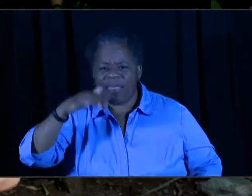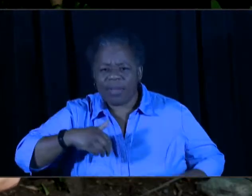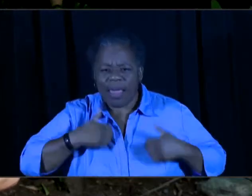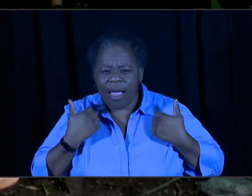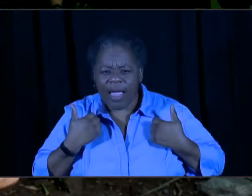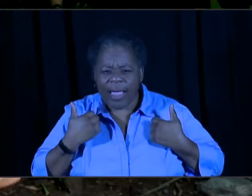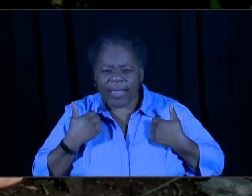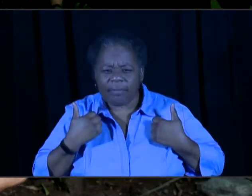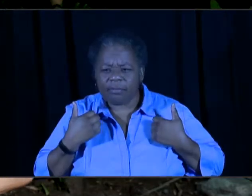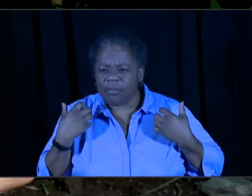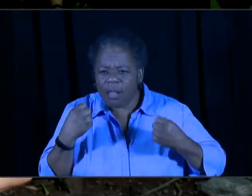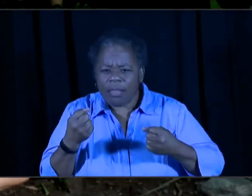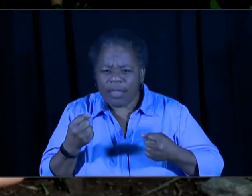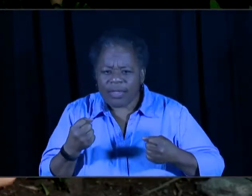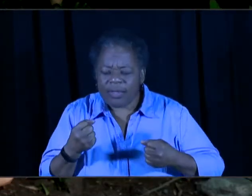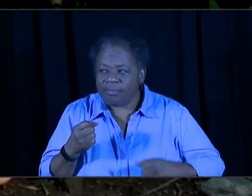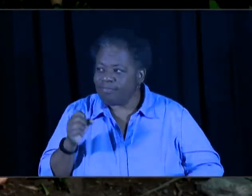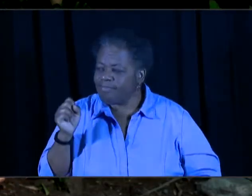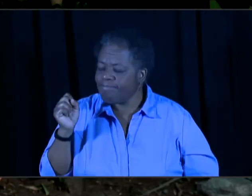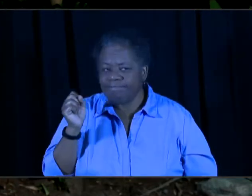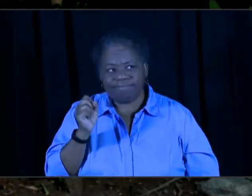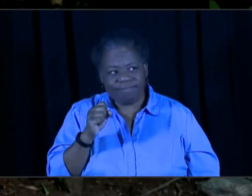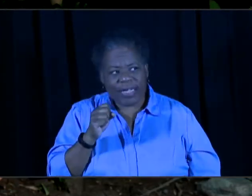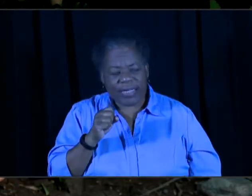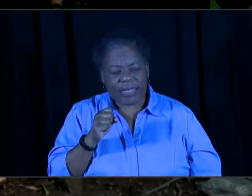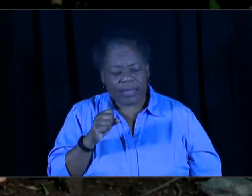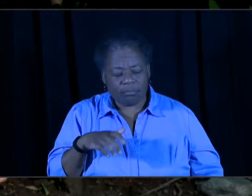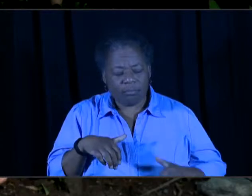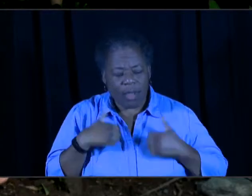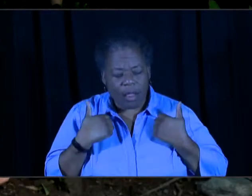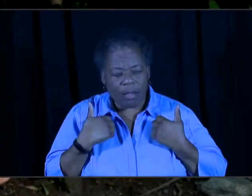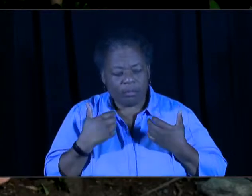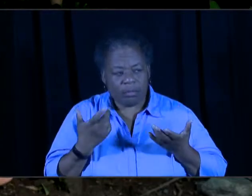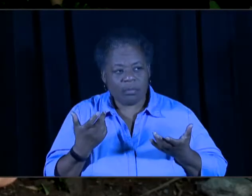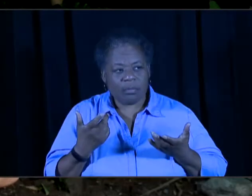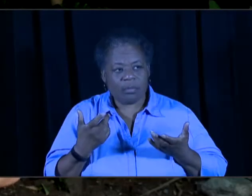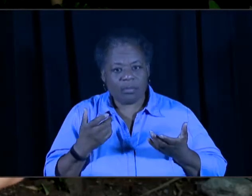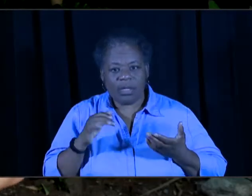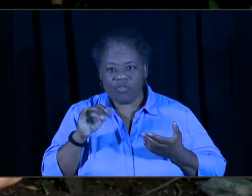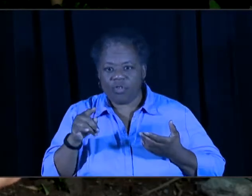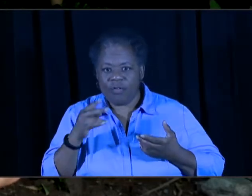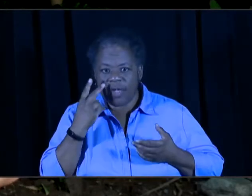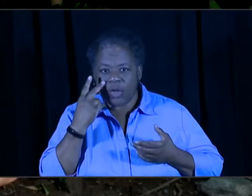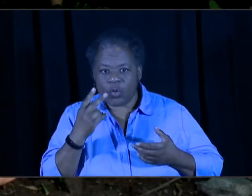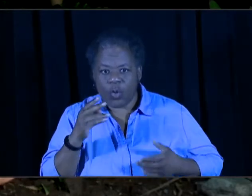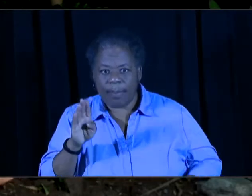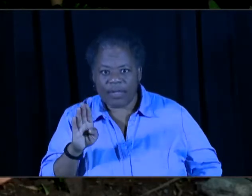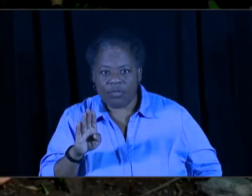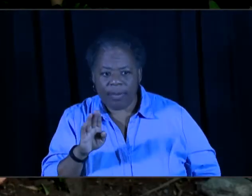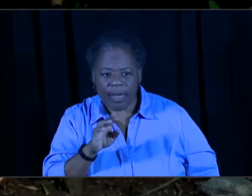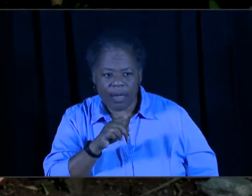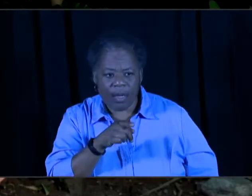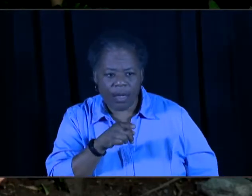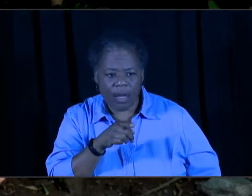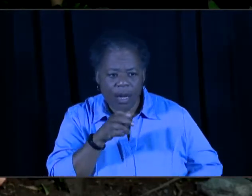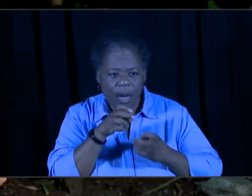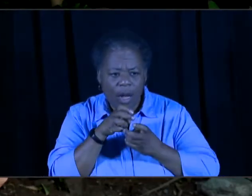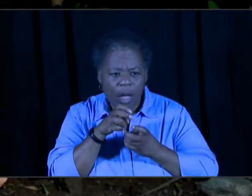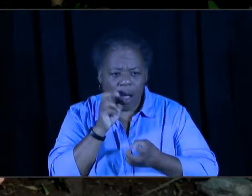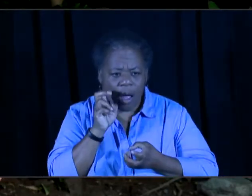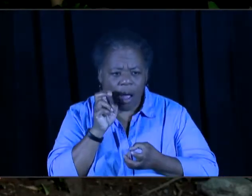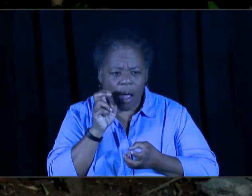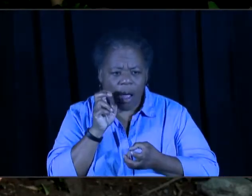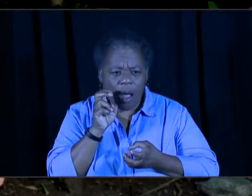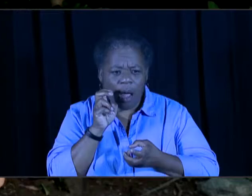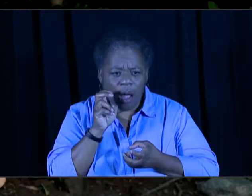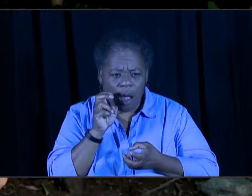alive?" "Yes," they replied, he is." And then Joseph saw Benjamin, the only one among